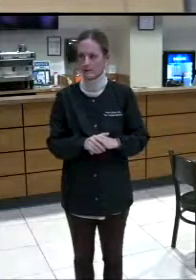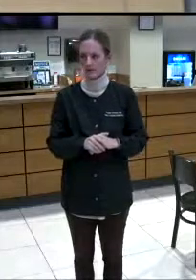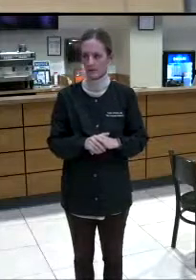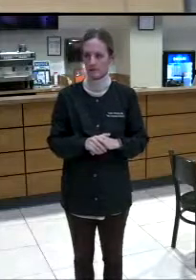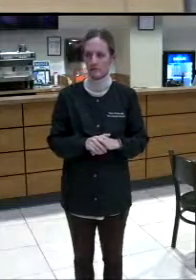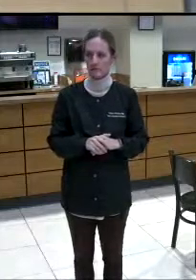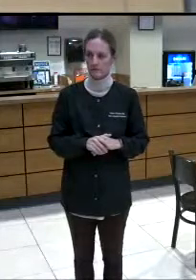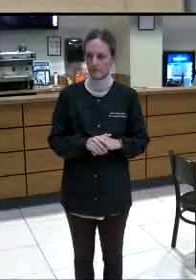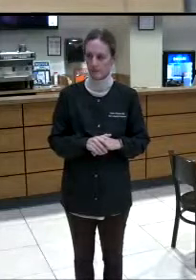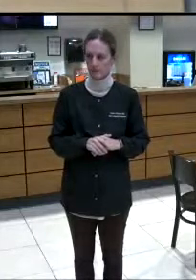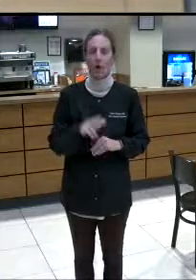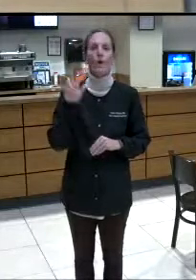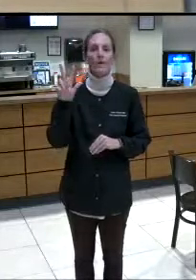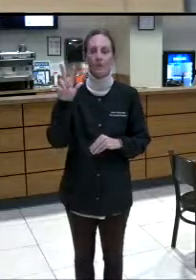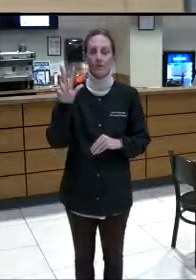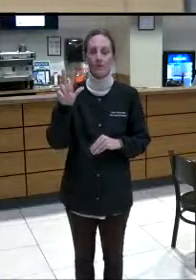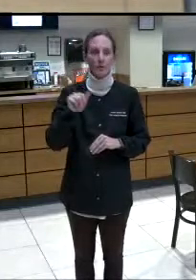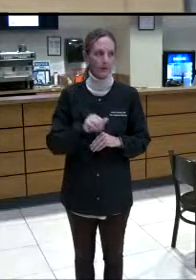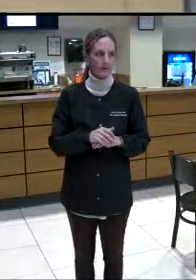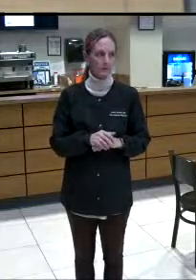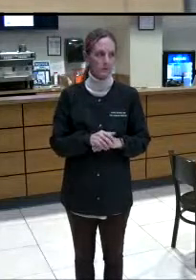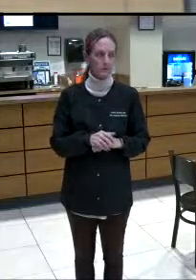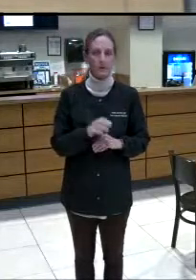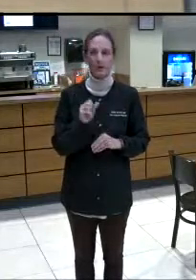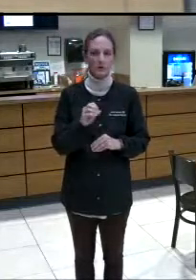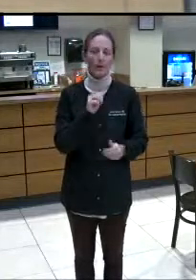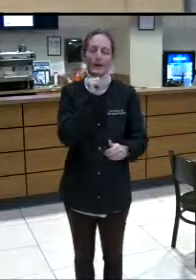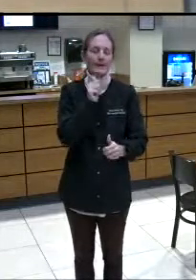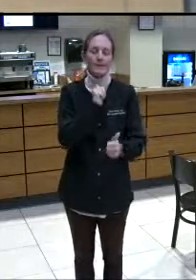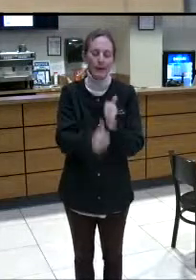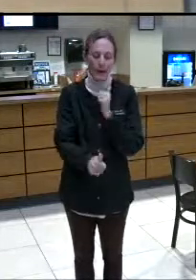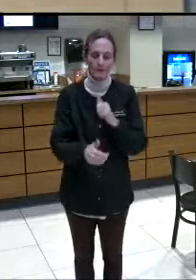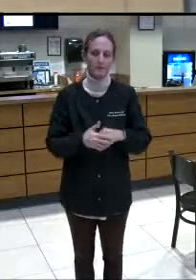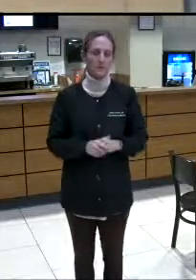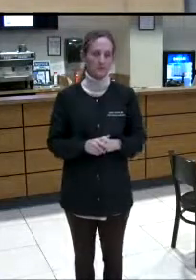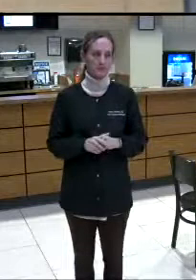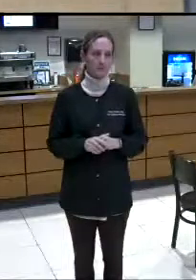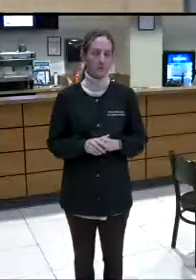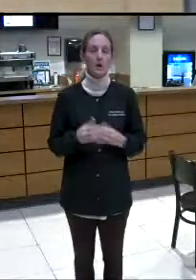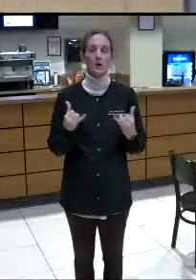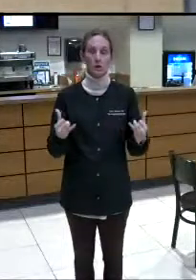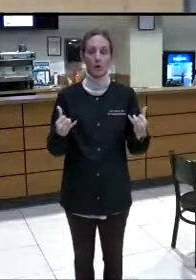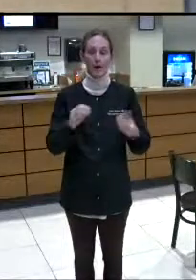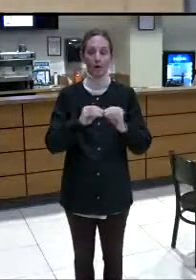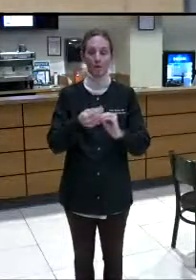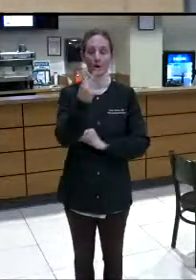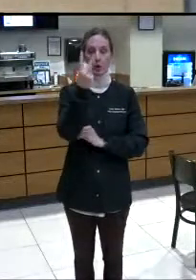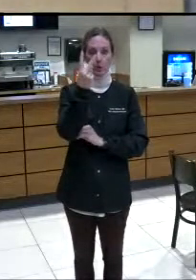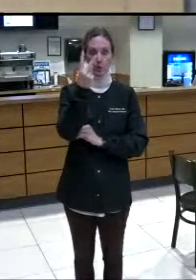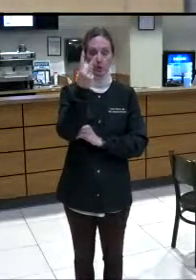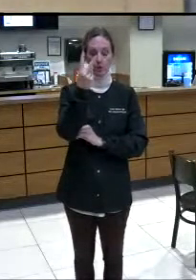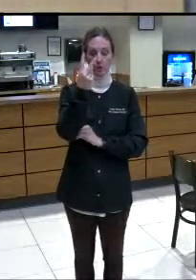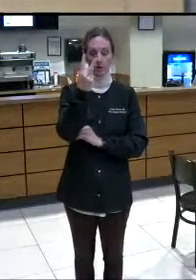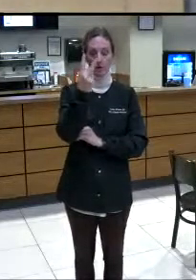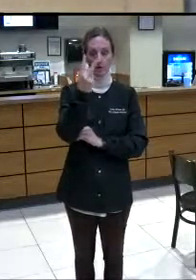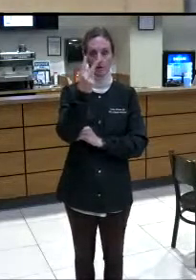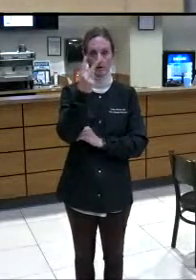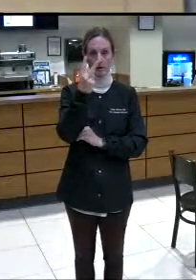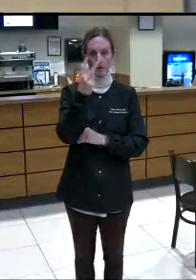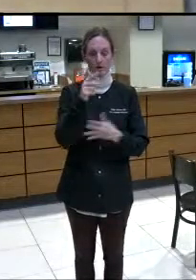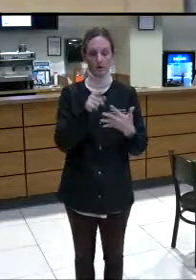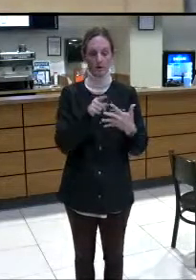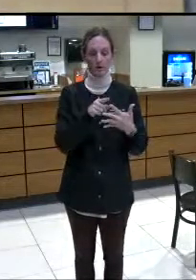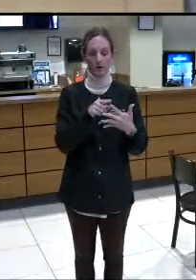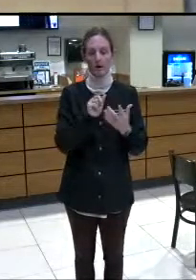Okay, so that motion didn't pass. So we're back at the number 2, and that is to amend and